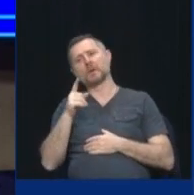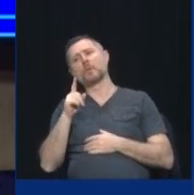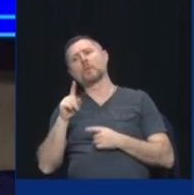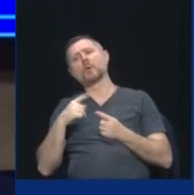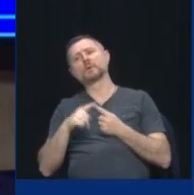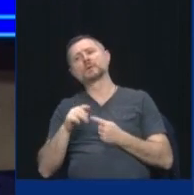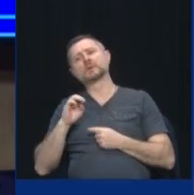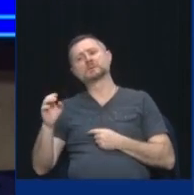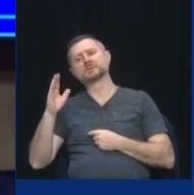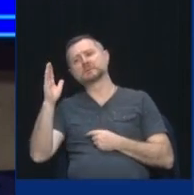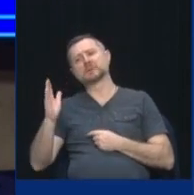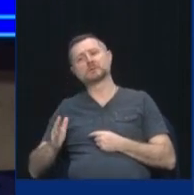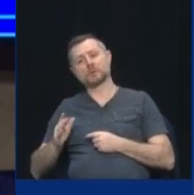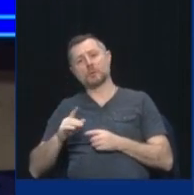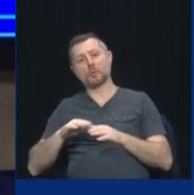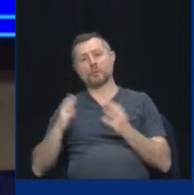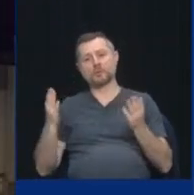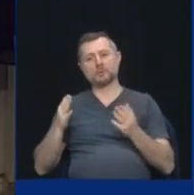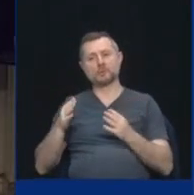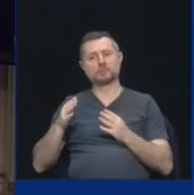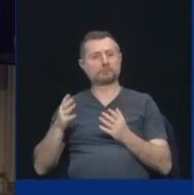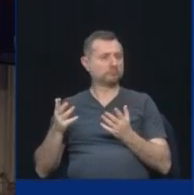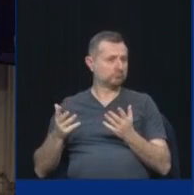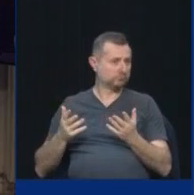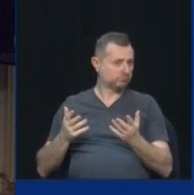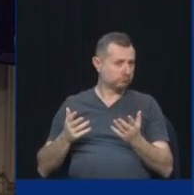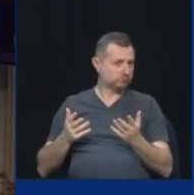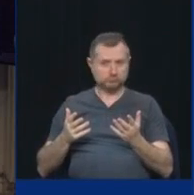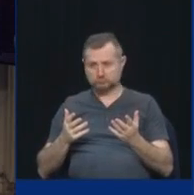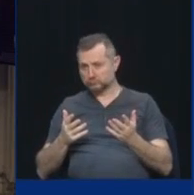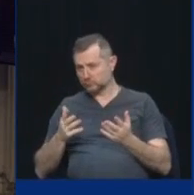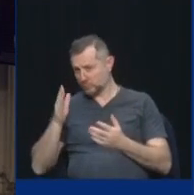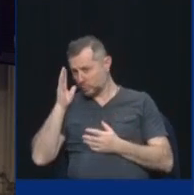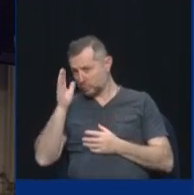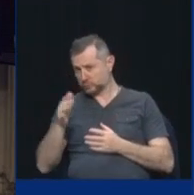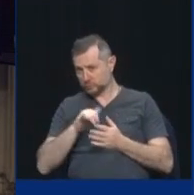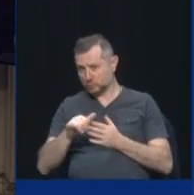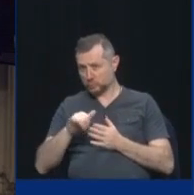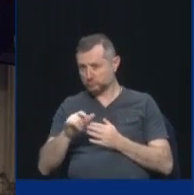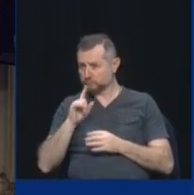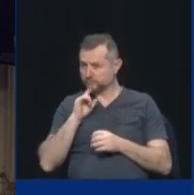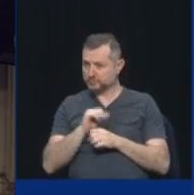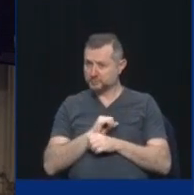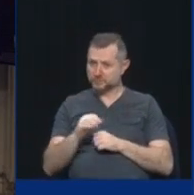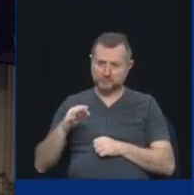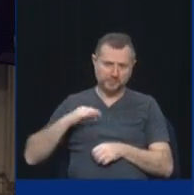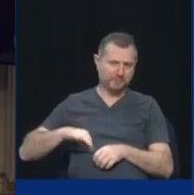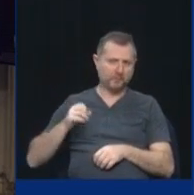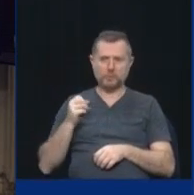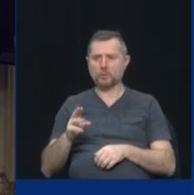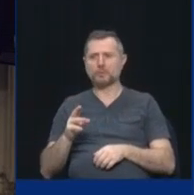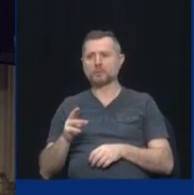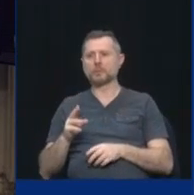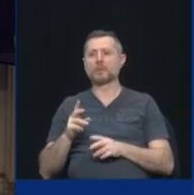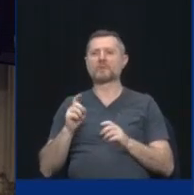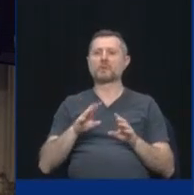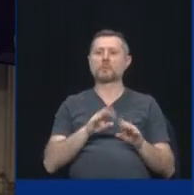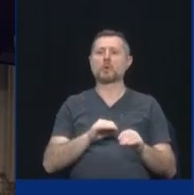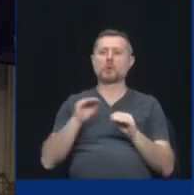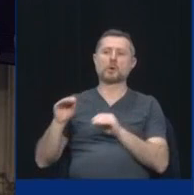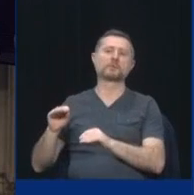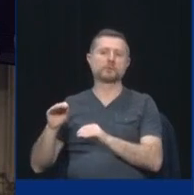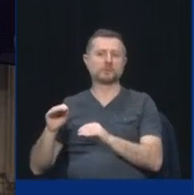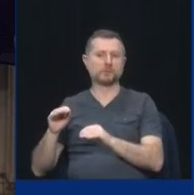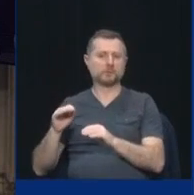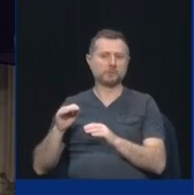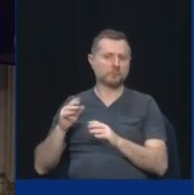Access? When it opens, will it be the full benefit for New Yorkers, or will it not be the full benefit? Michael, what we're talking